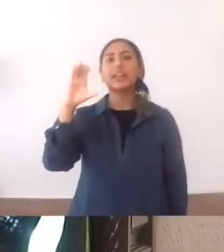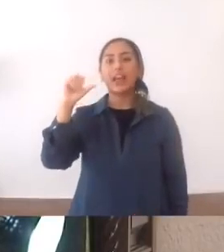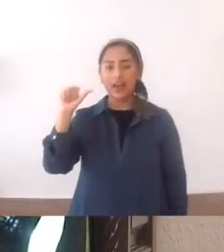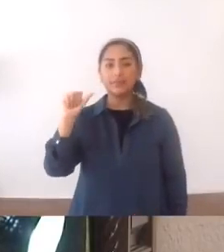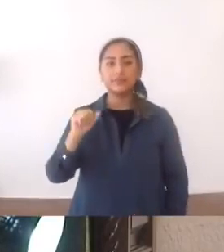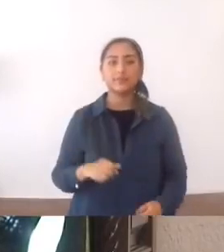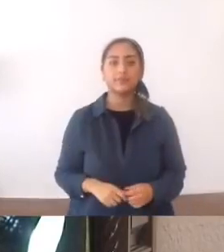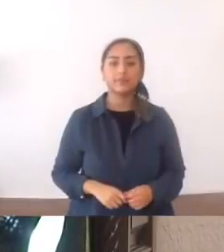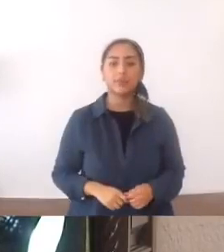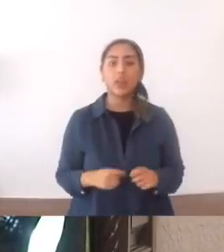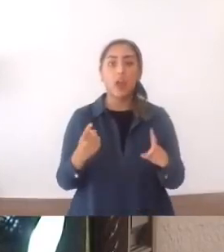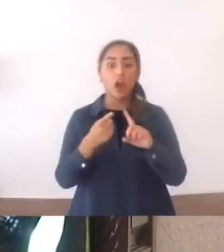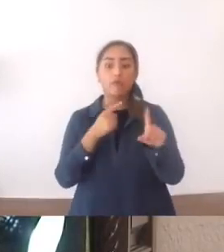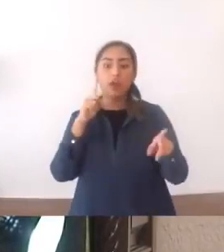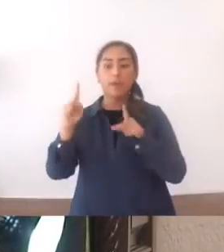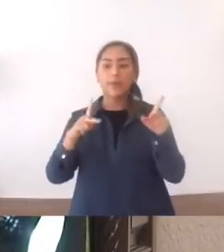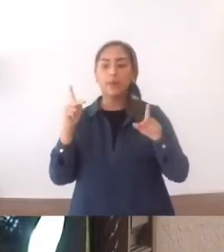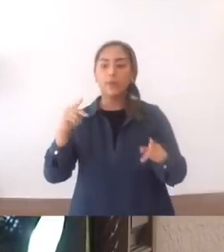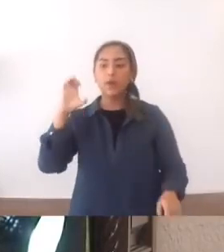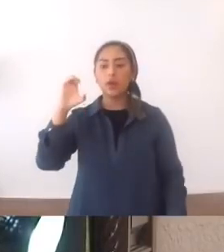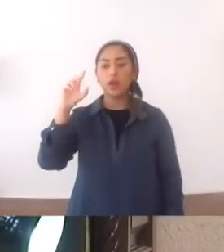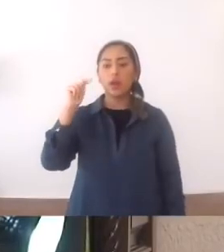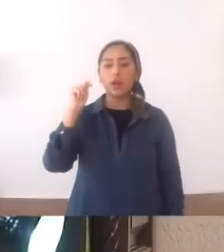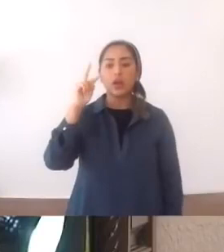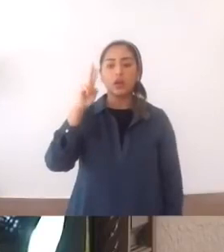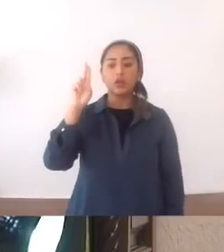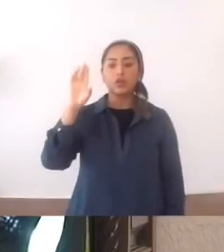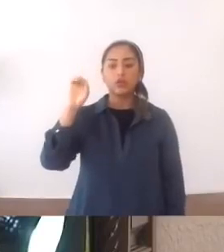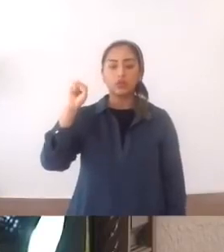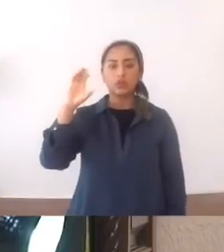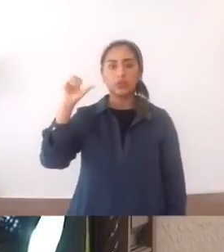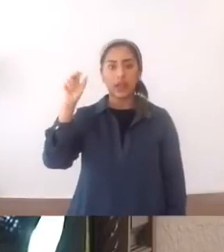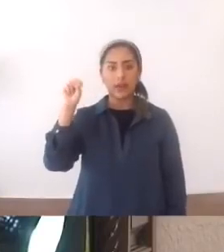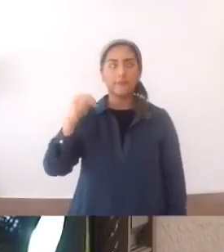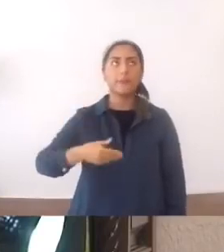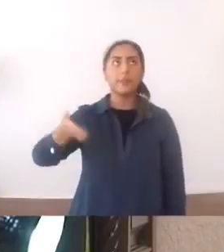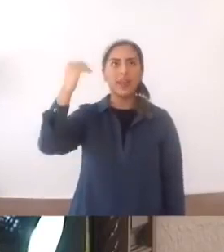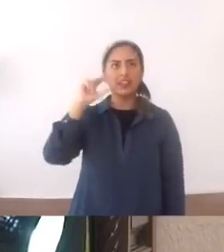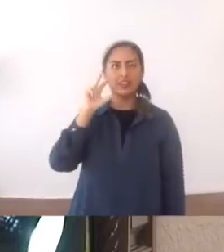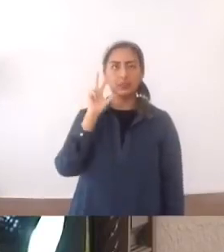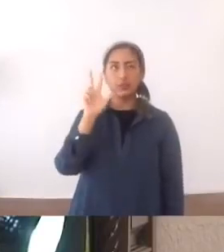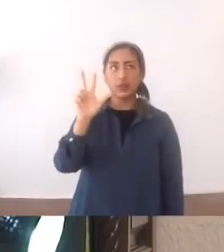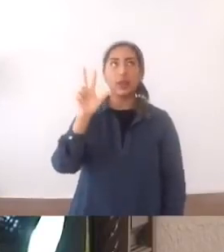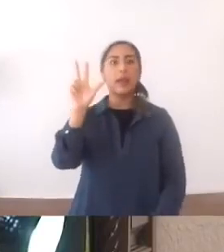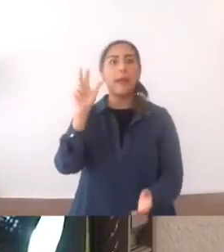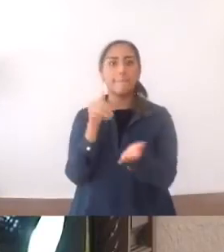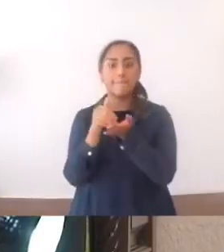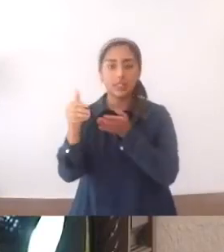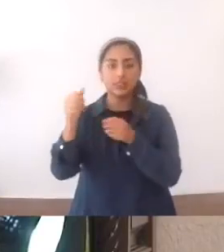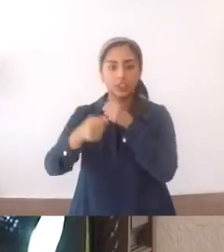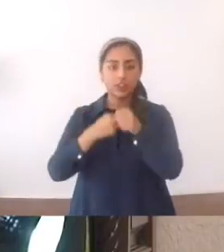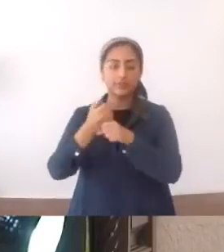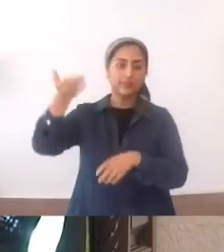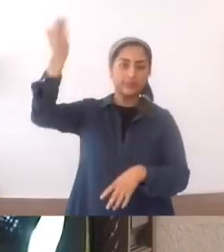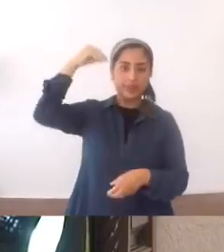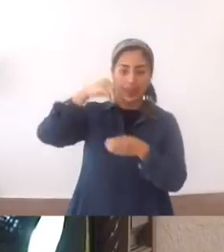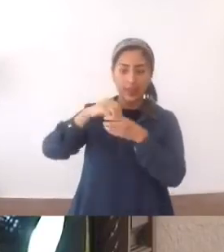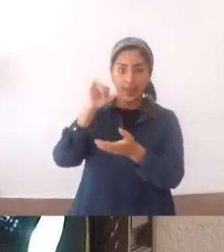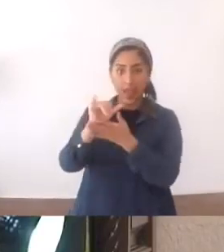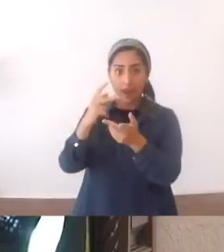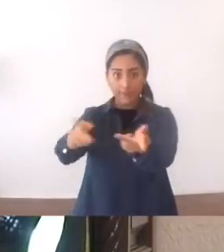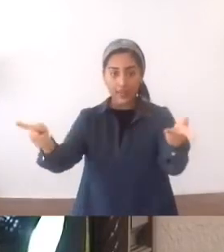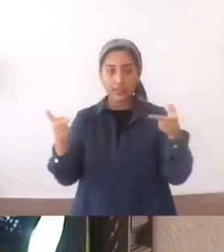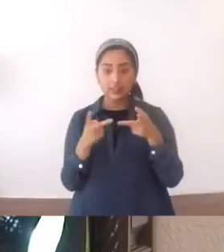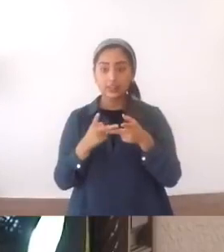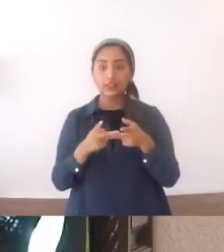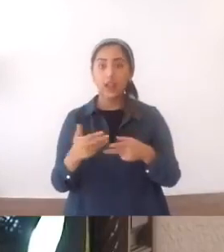Vática. comes from the goddess los Vatica, etruscos. of the Etruscans. Hace más de 3,000 años, More than 3,000 en years ese